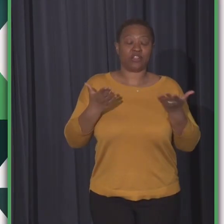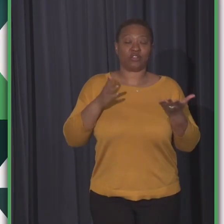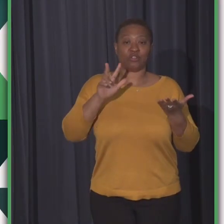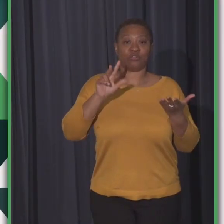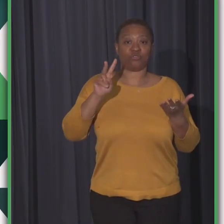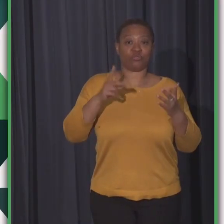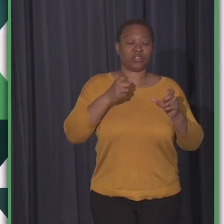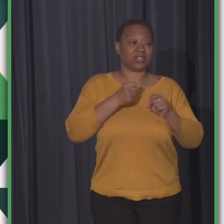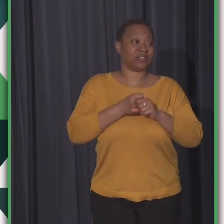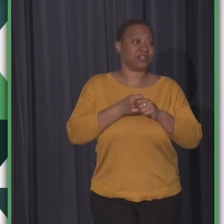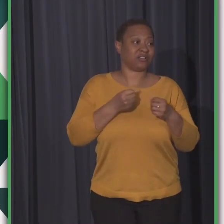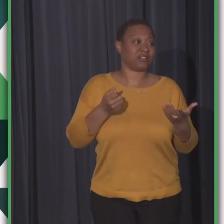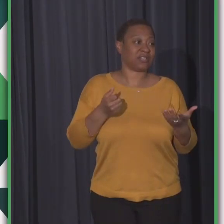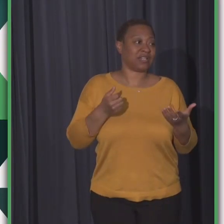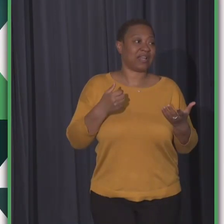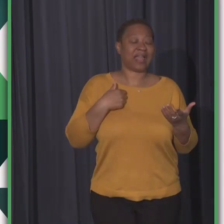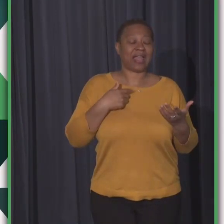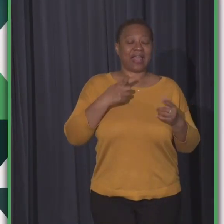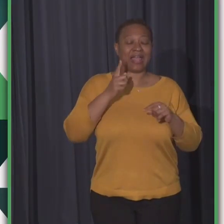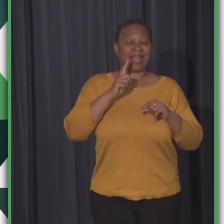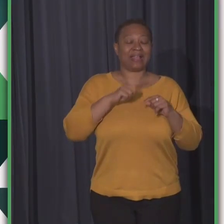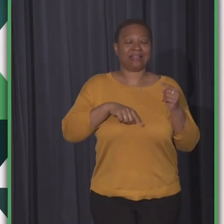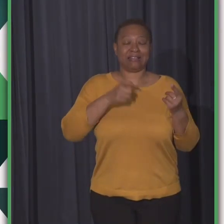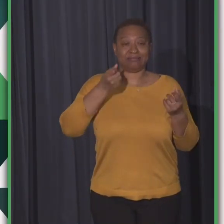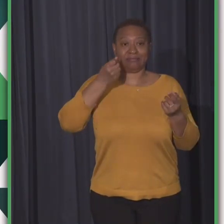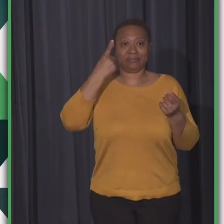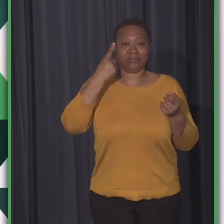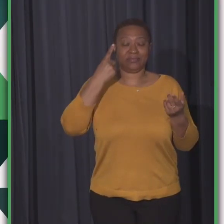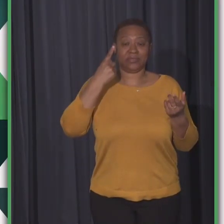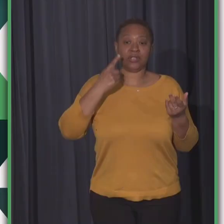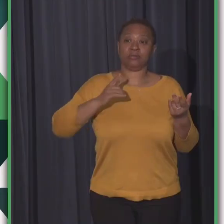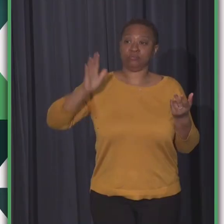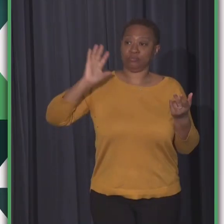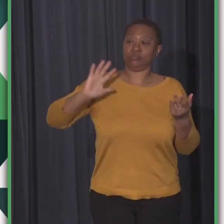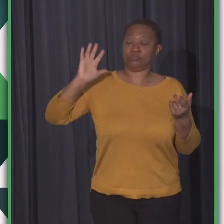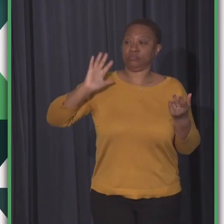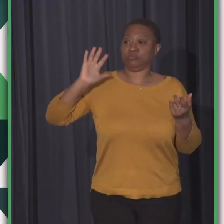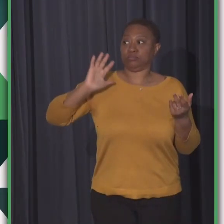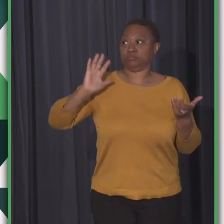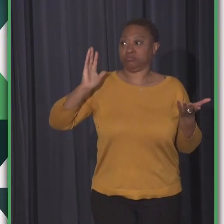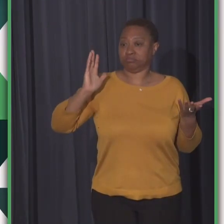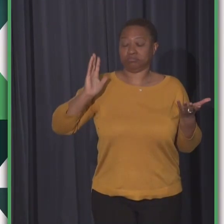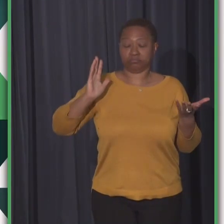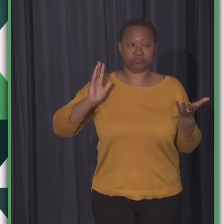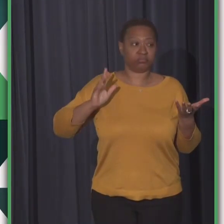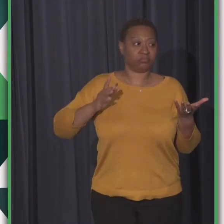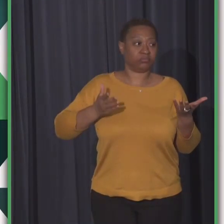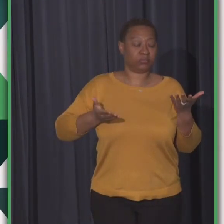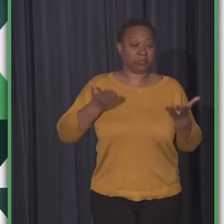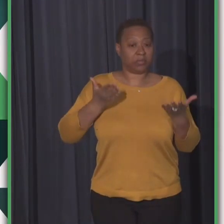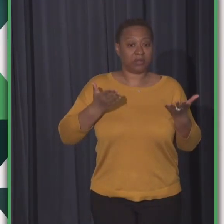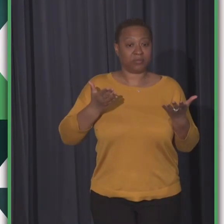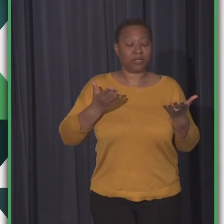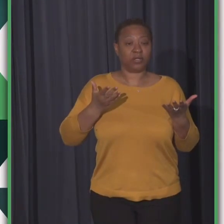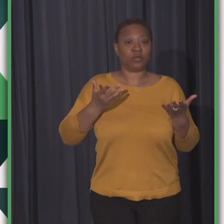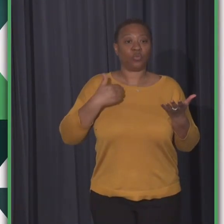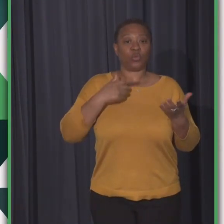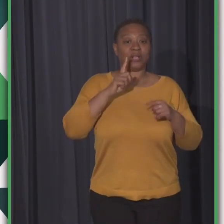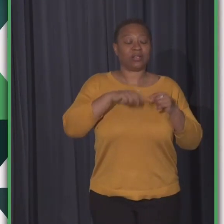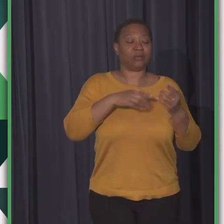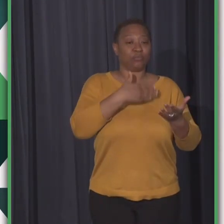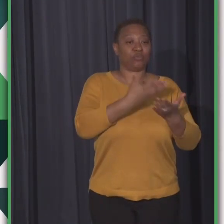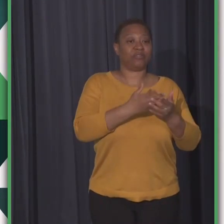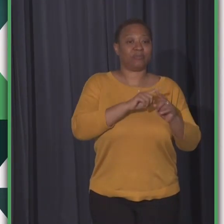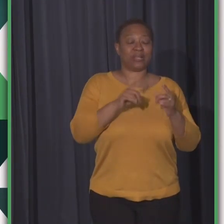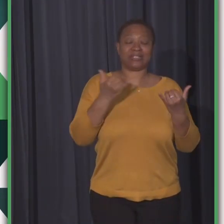years. I just can't back them. In the old days, you know, perhaps we could not prove it. But